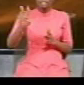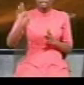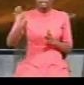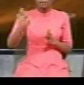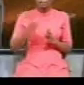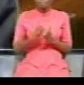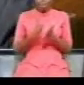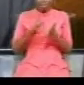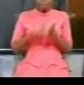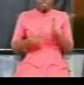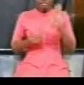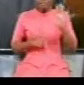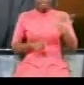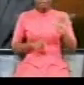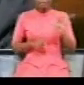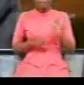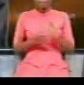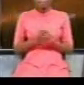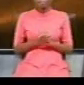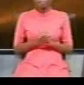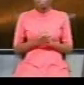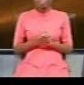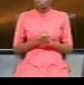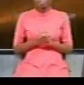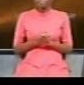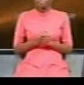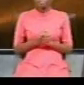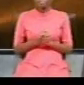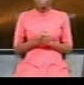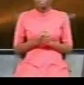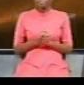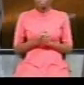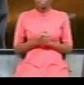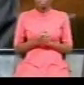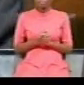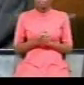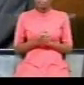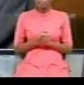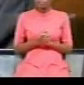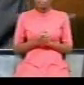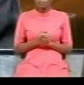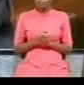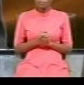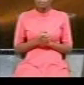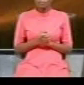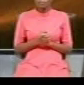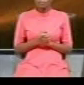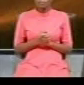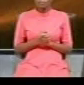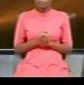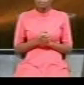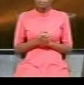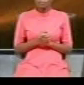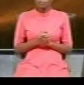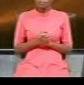29 and in verse 5. First Chronicles chapter 29 and in verse 5.